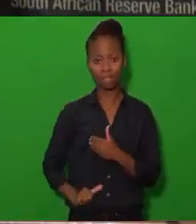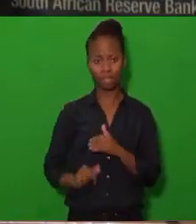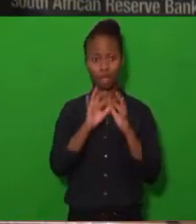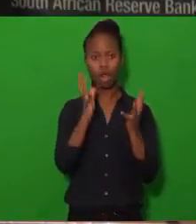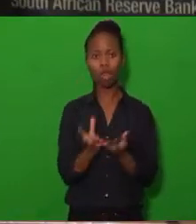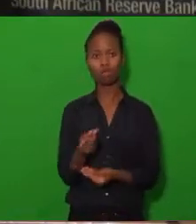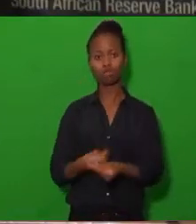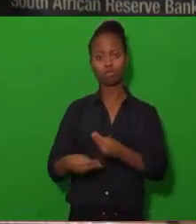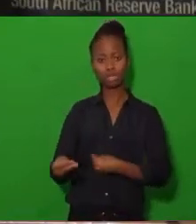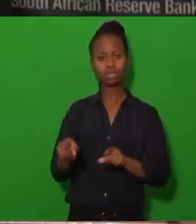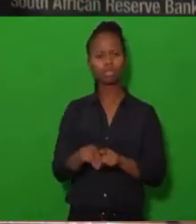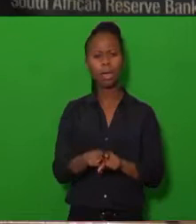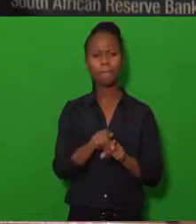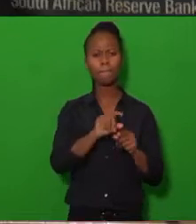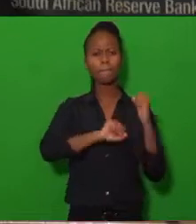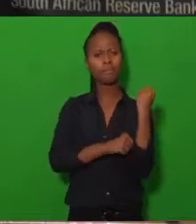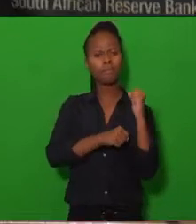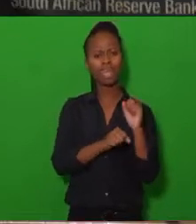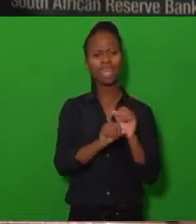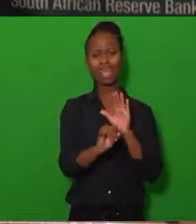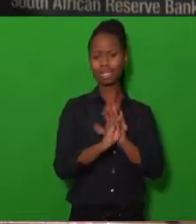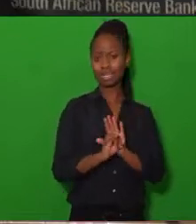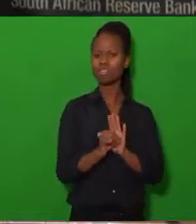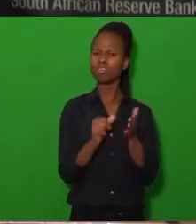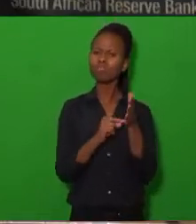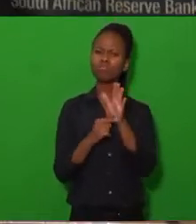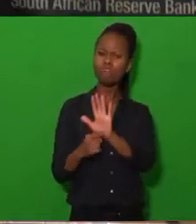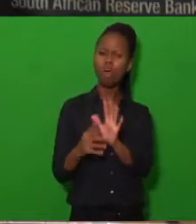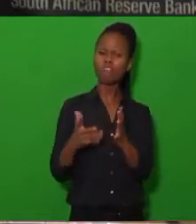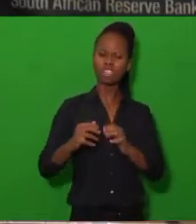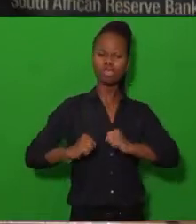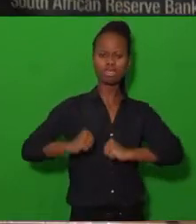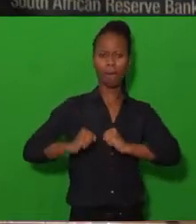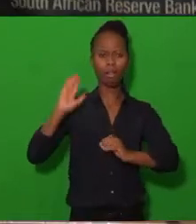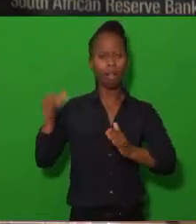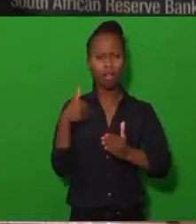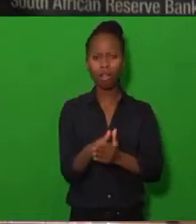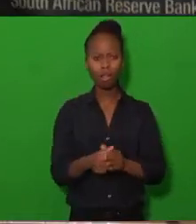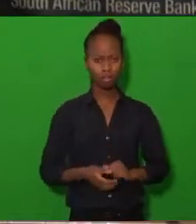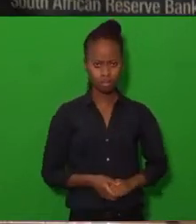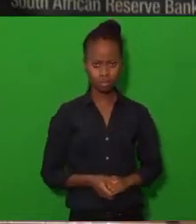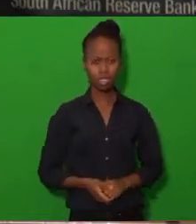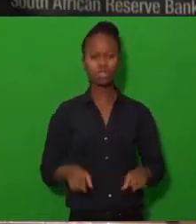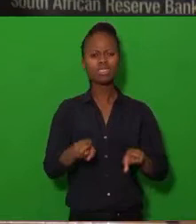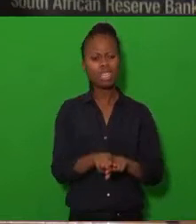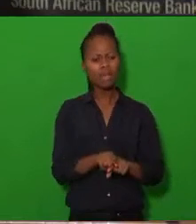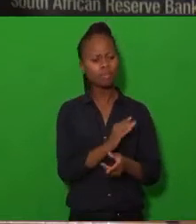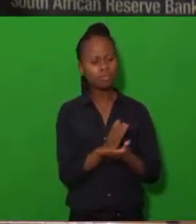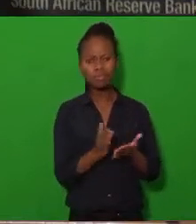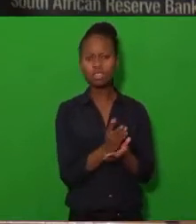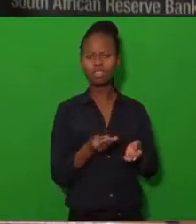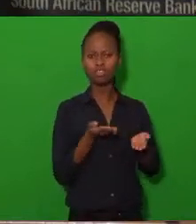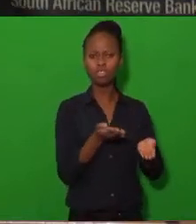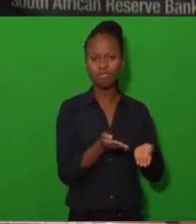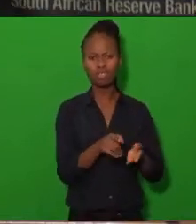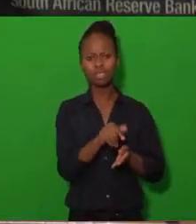manufacturing indicators have exhibited signs of stabilization, and alongside resilient services suggest